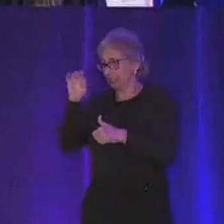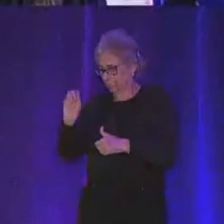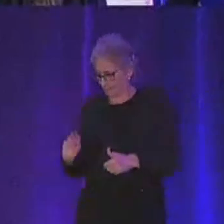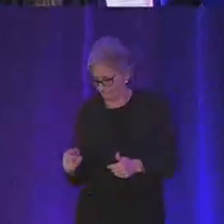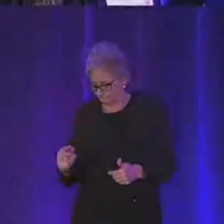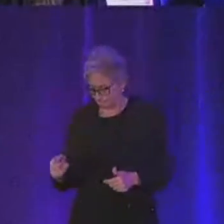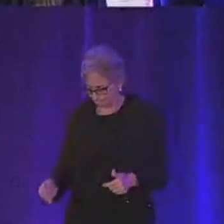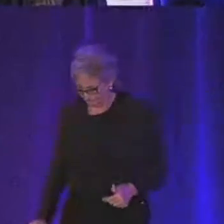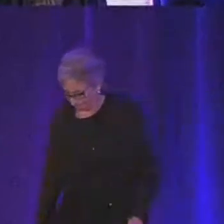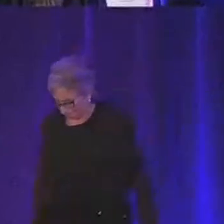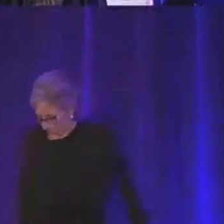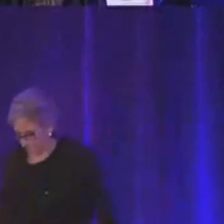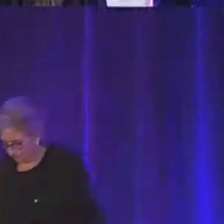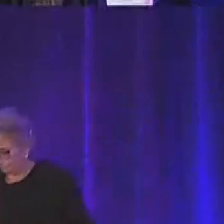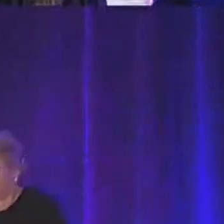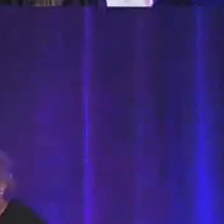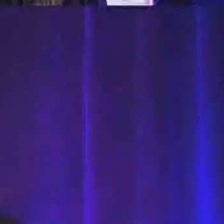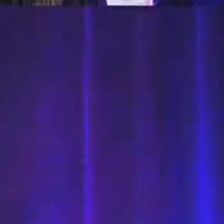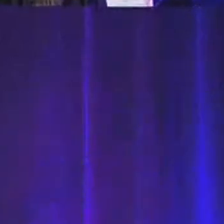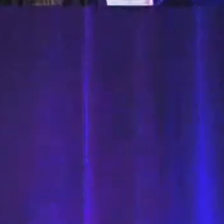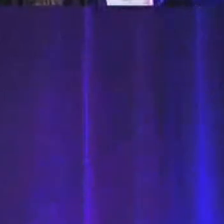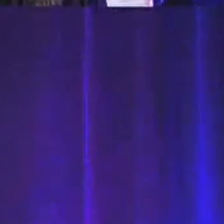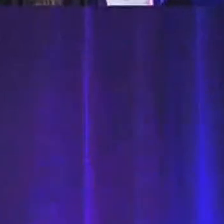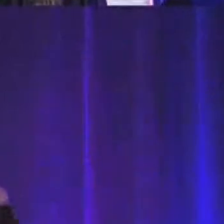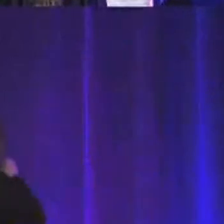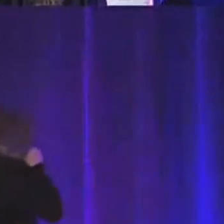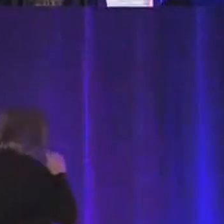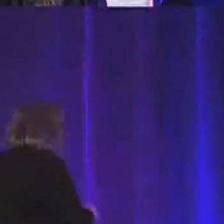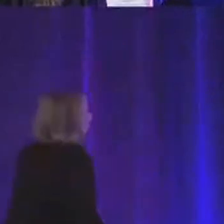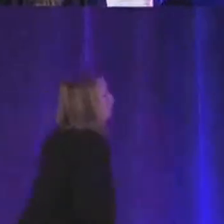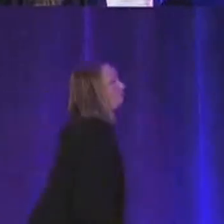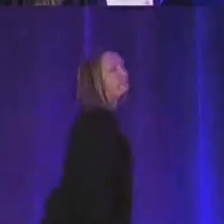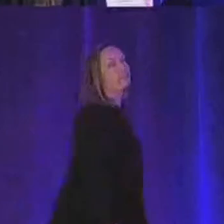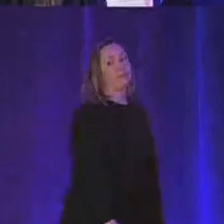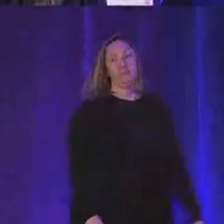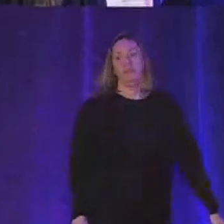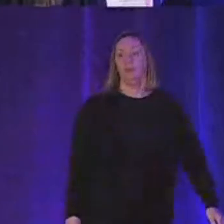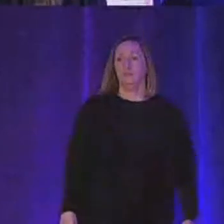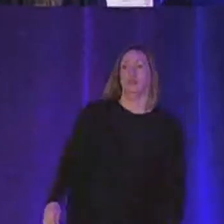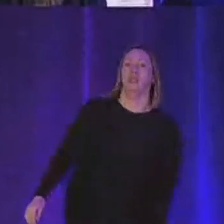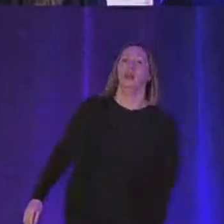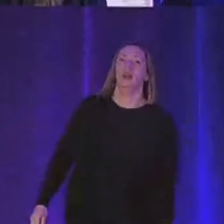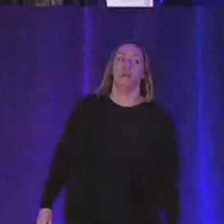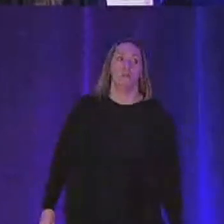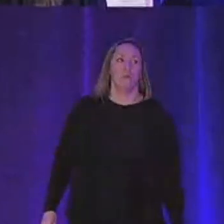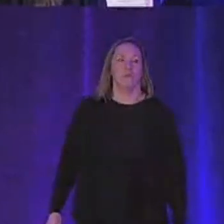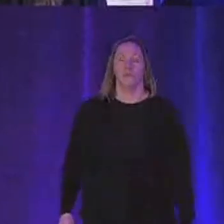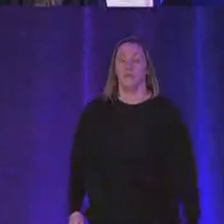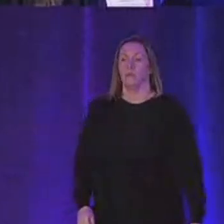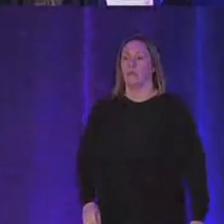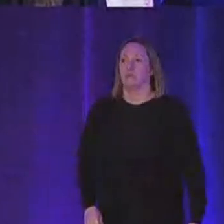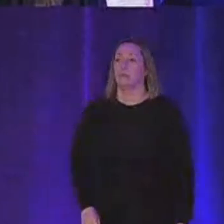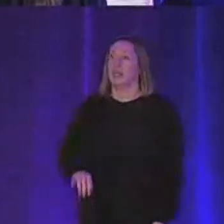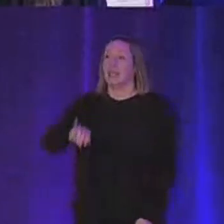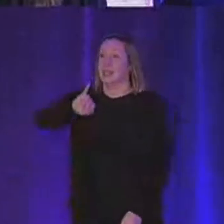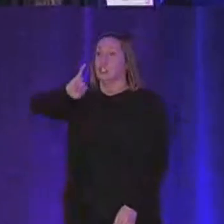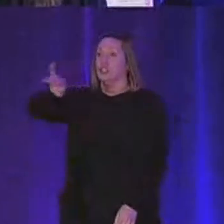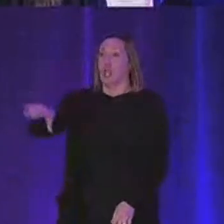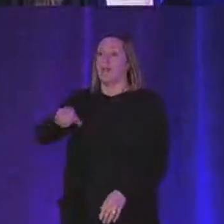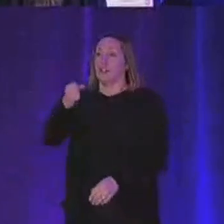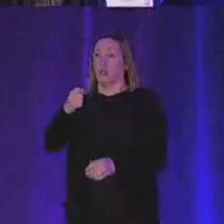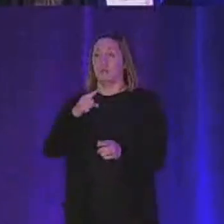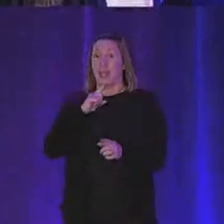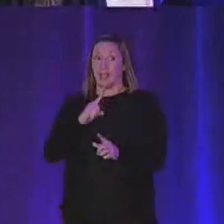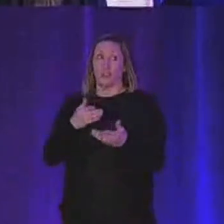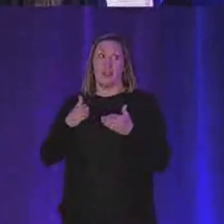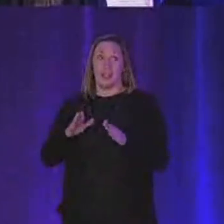text 0. And this is the one we'll increment. But we can't have two constants in span. It's JavaScript, so it actually lets you do this. This is the